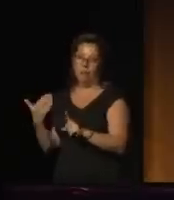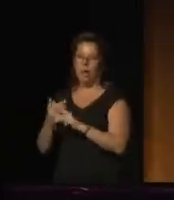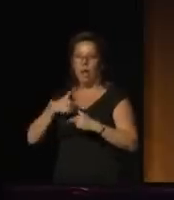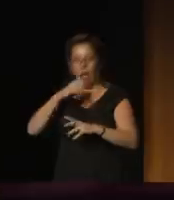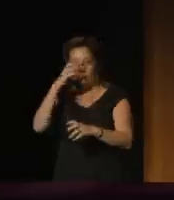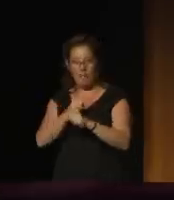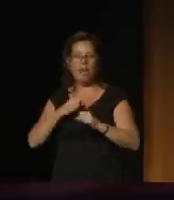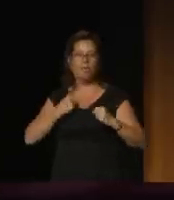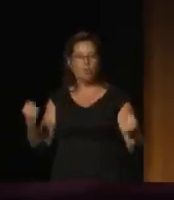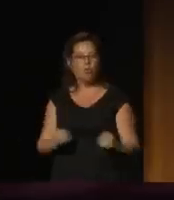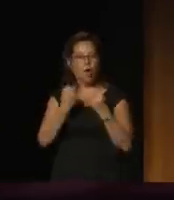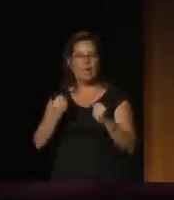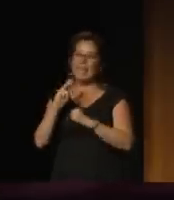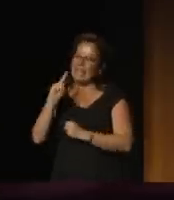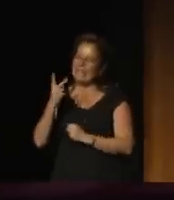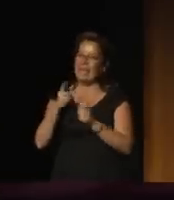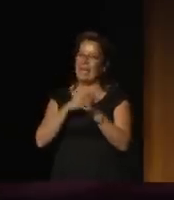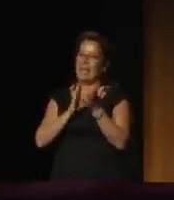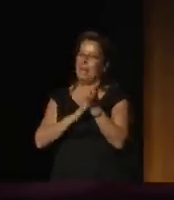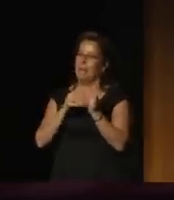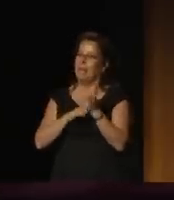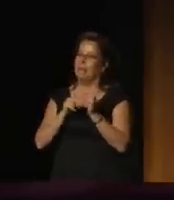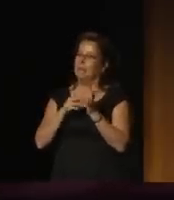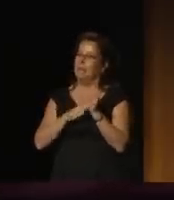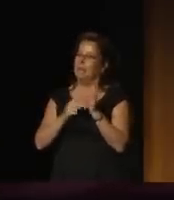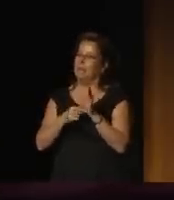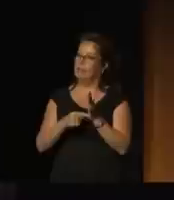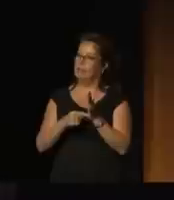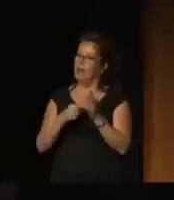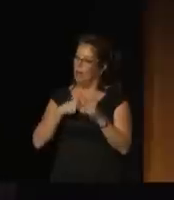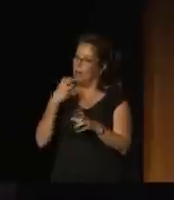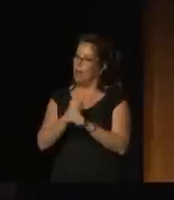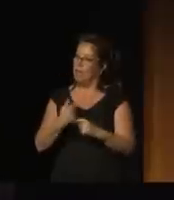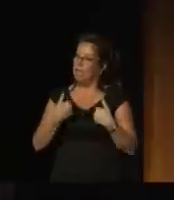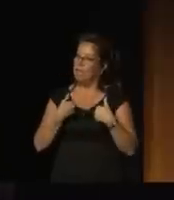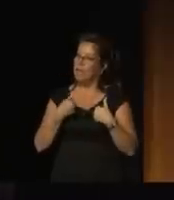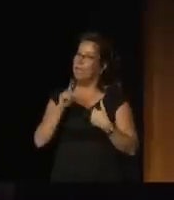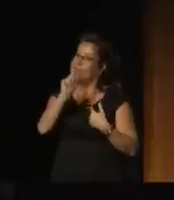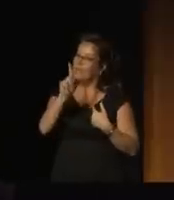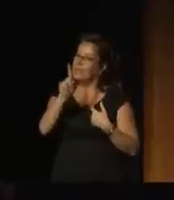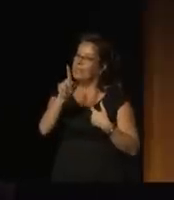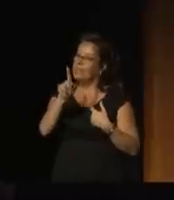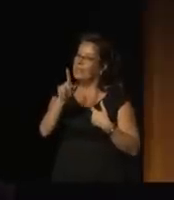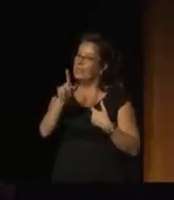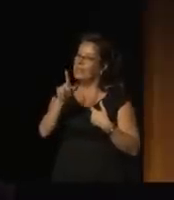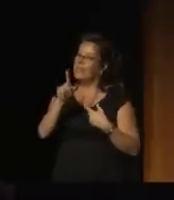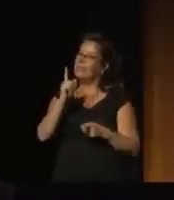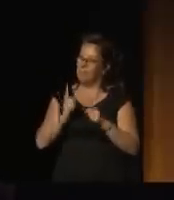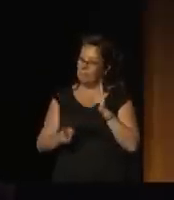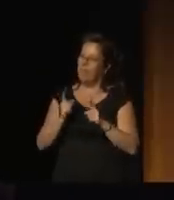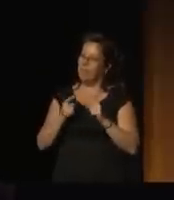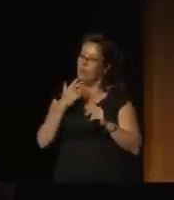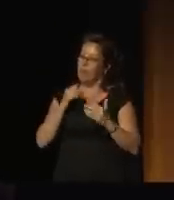strongly in the Second Amendment. I believe in all the amendments to the U.S. Constitution. But there comes a point where you have to say, wait a